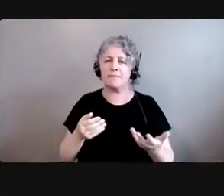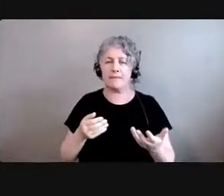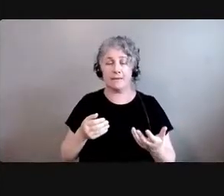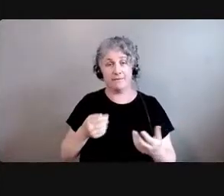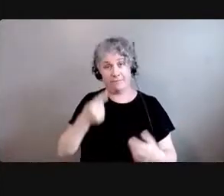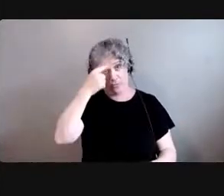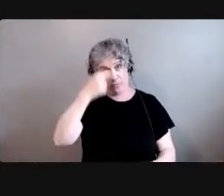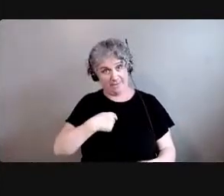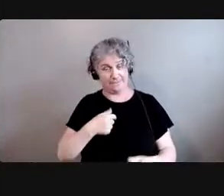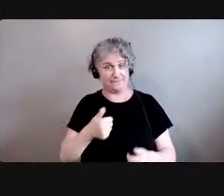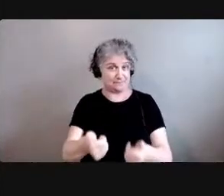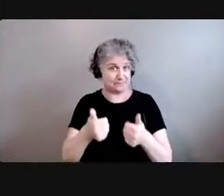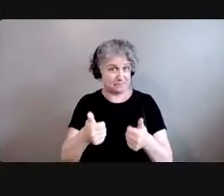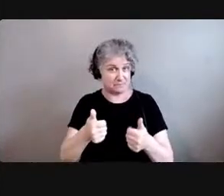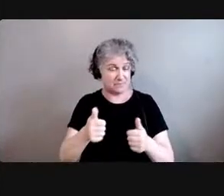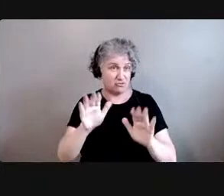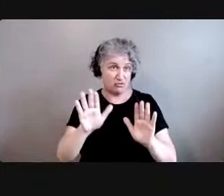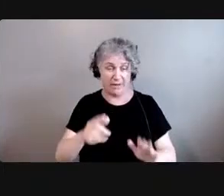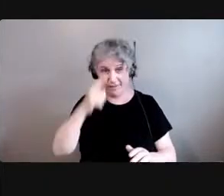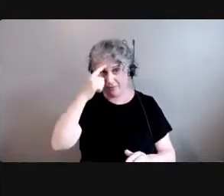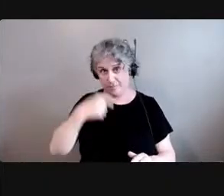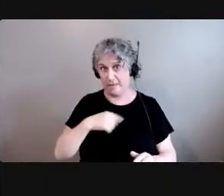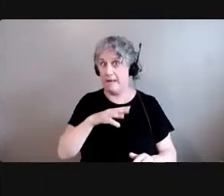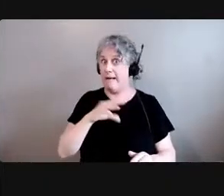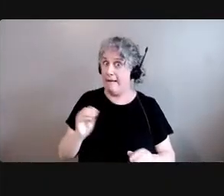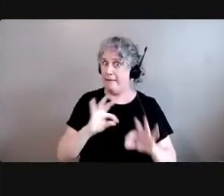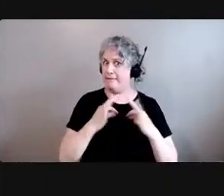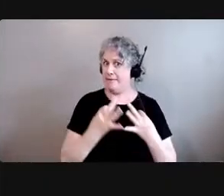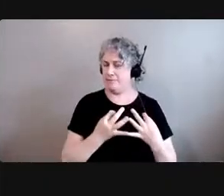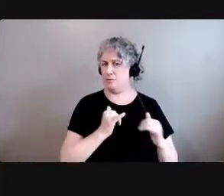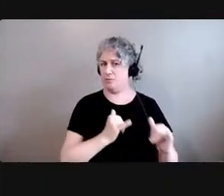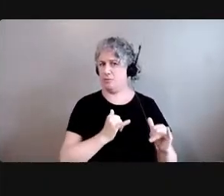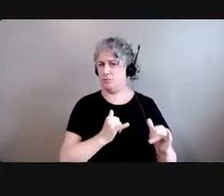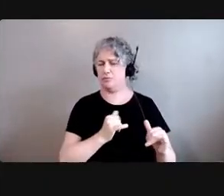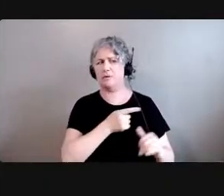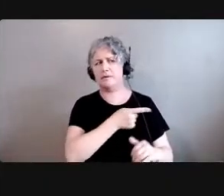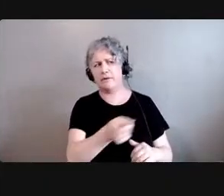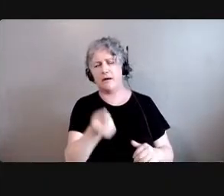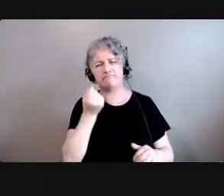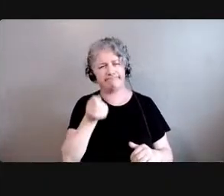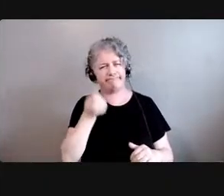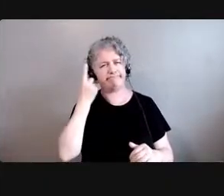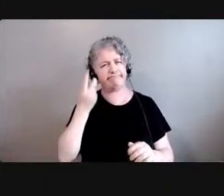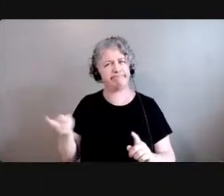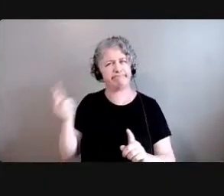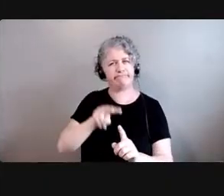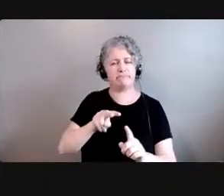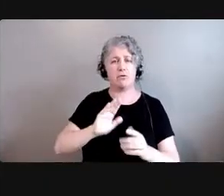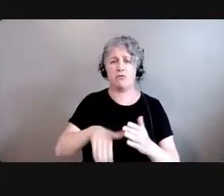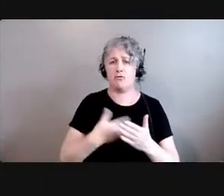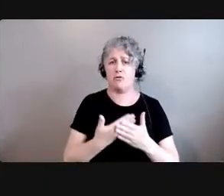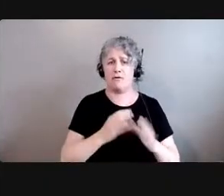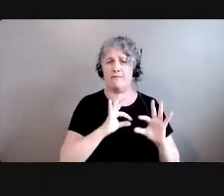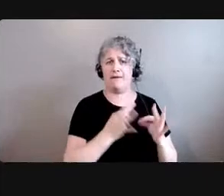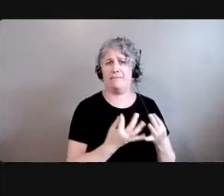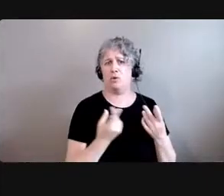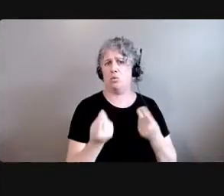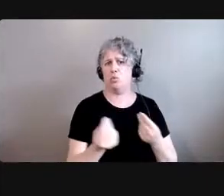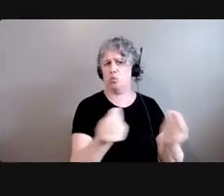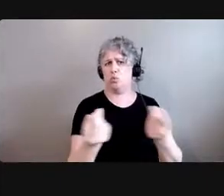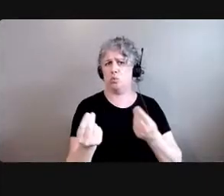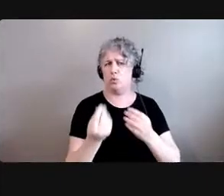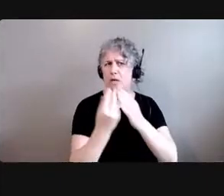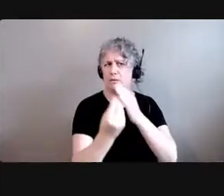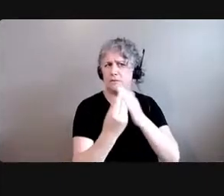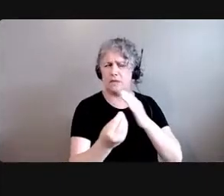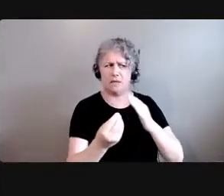for me and my family too, growing up, and that they started to see every activity that we did outdoors. We said, all